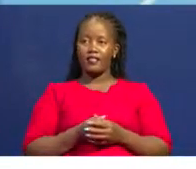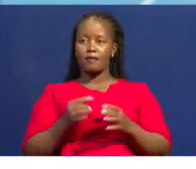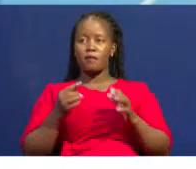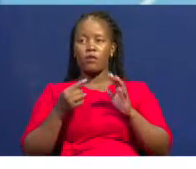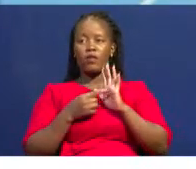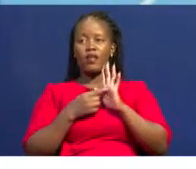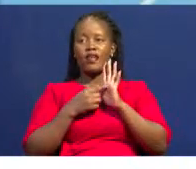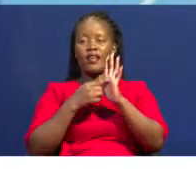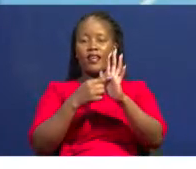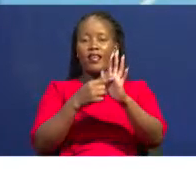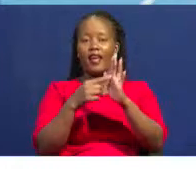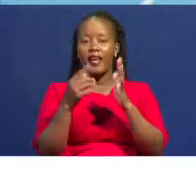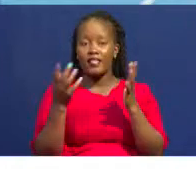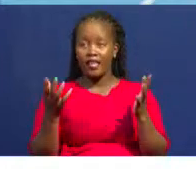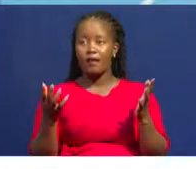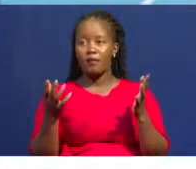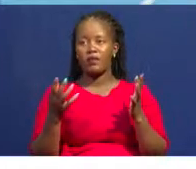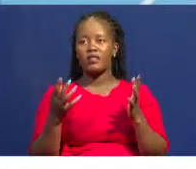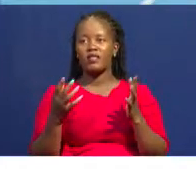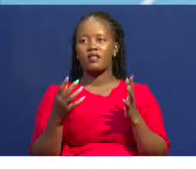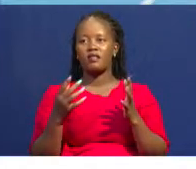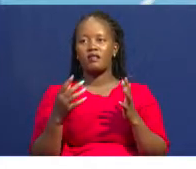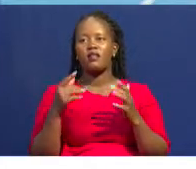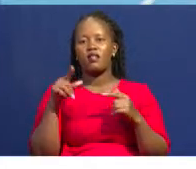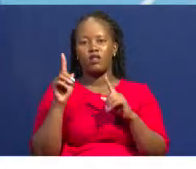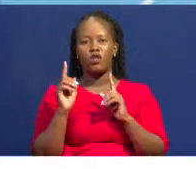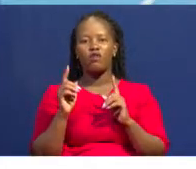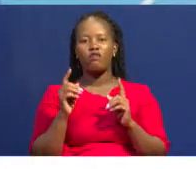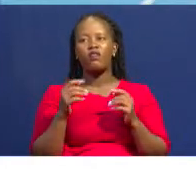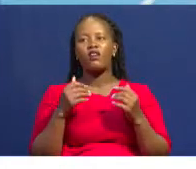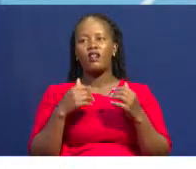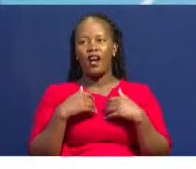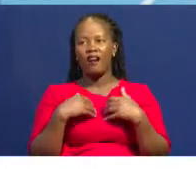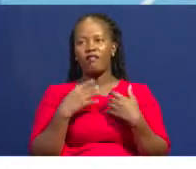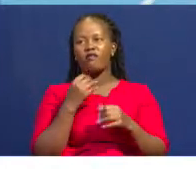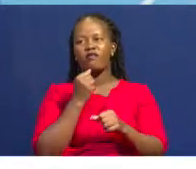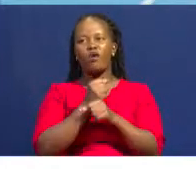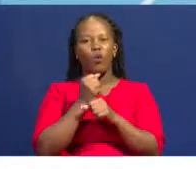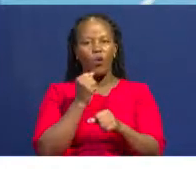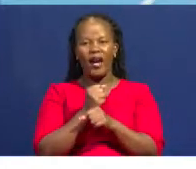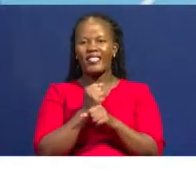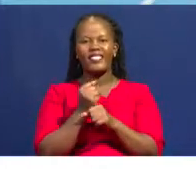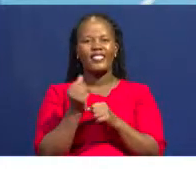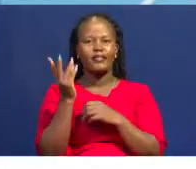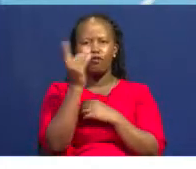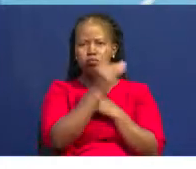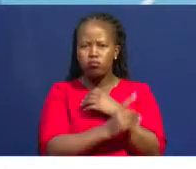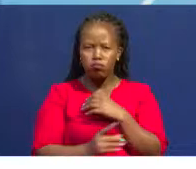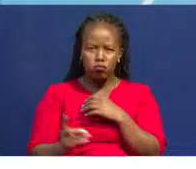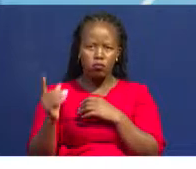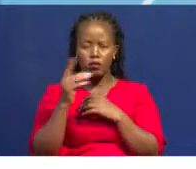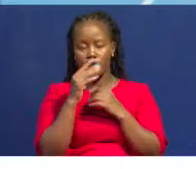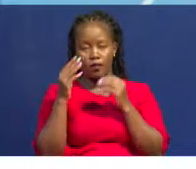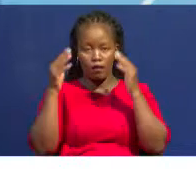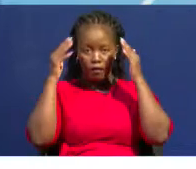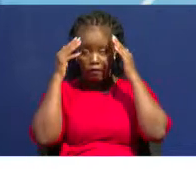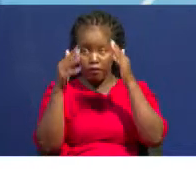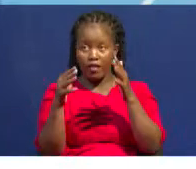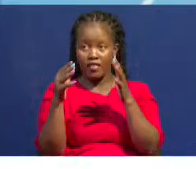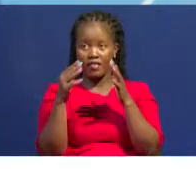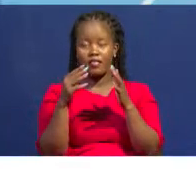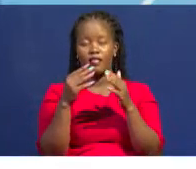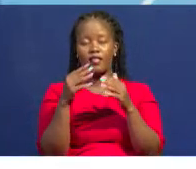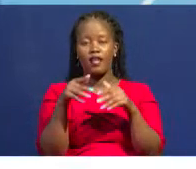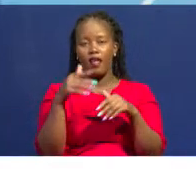I'm looking at, I've worked in all the shifts, at night, in the morning. So looking at Thika Road, especially very